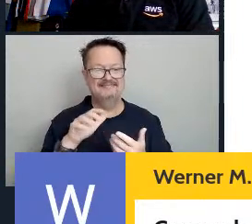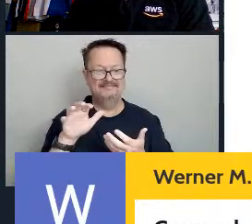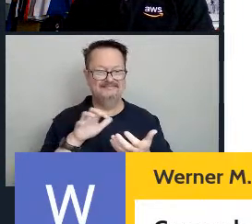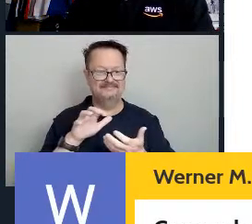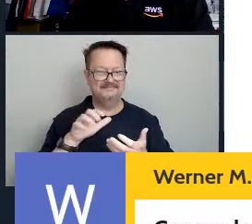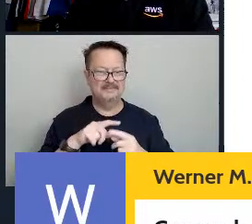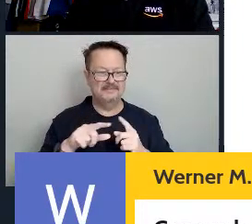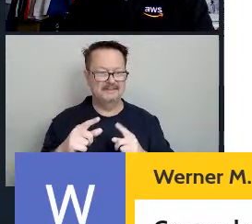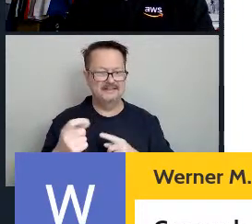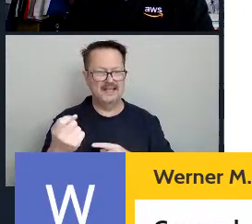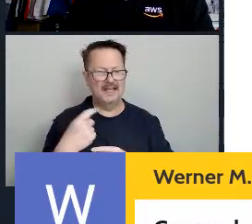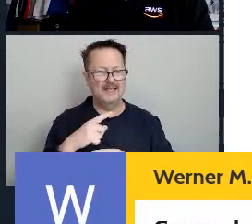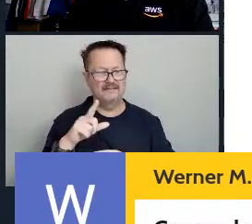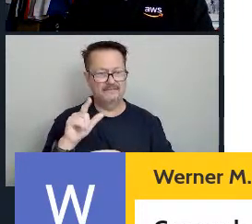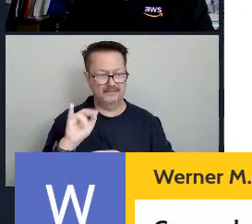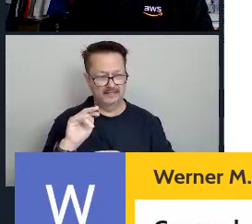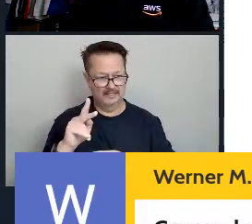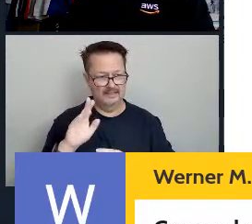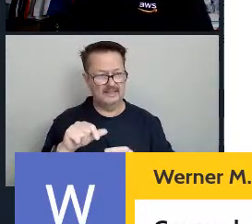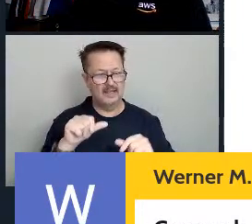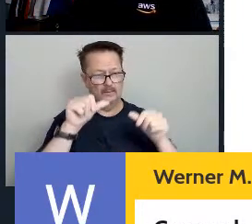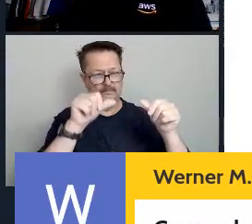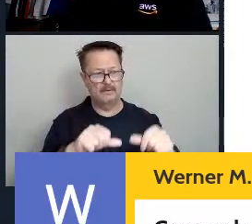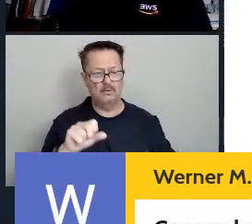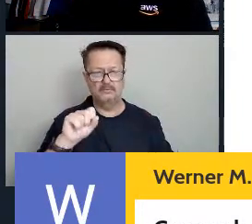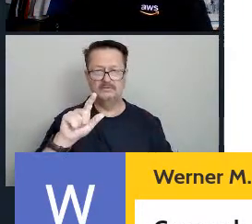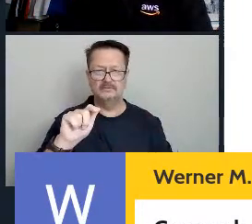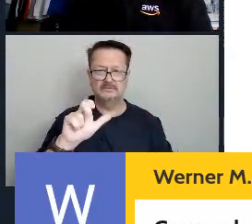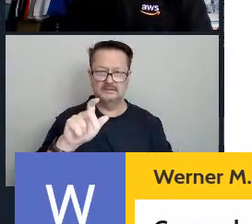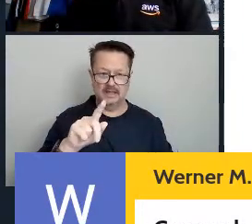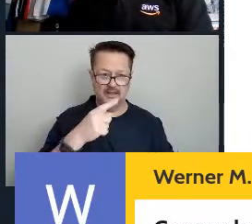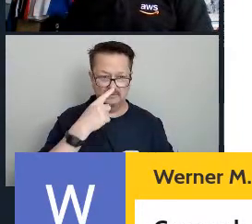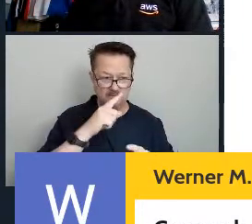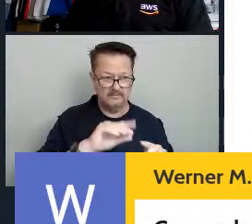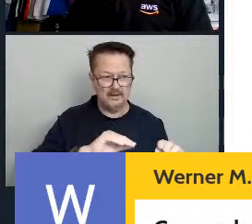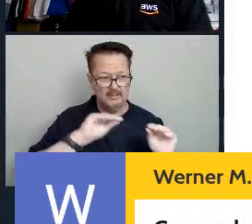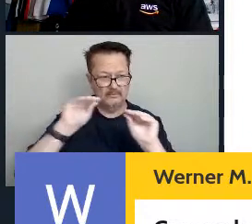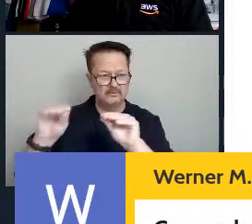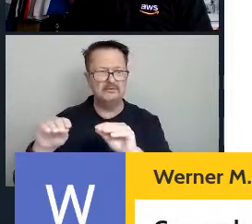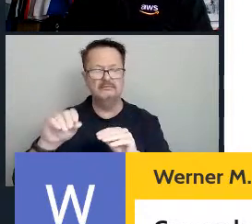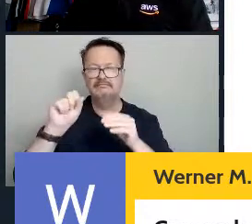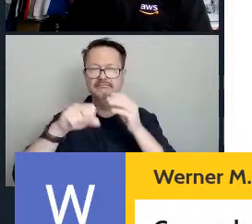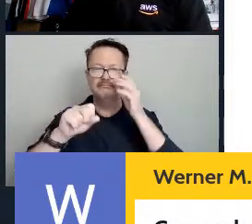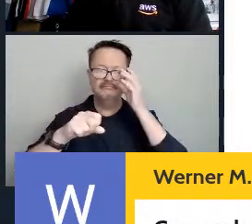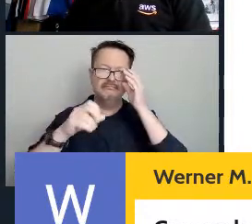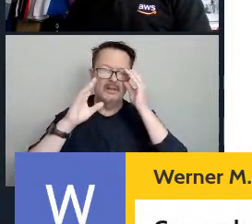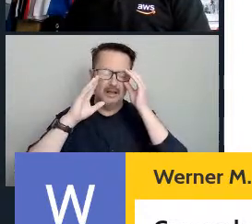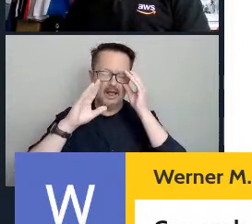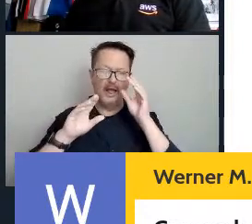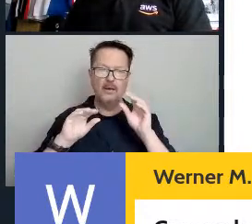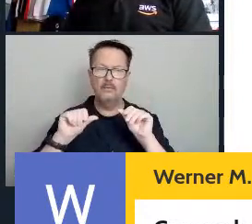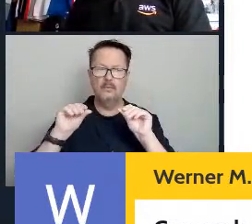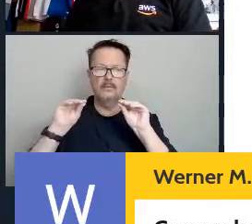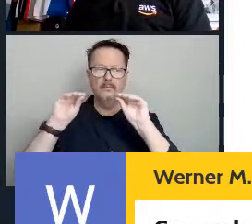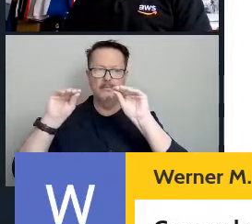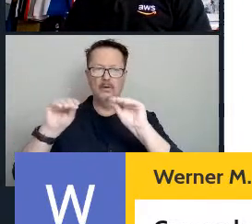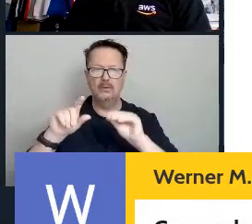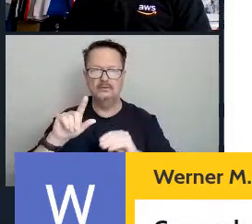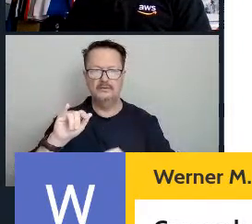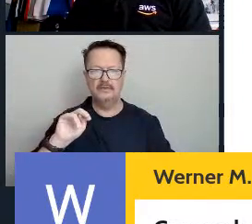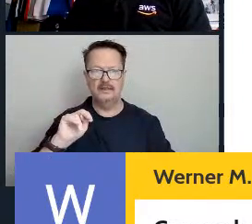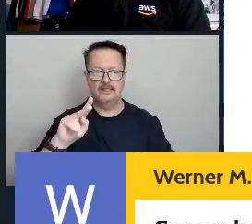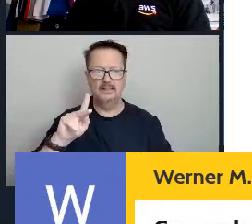Werner is asking if the links can be posted in Slack. Can you do that, Yep. Andy? Yes, I'll post the link